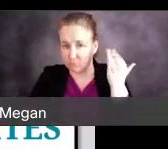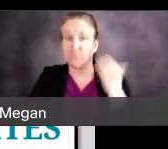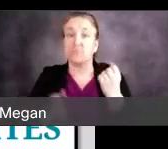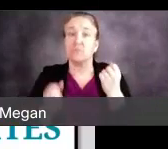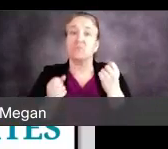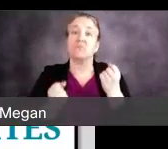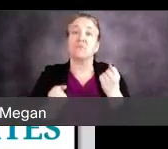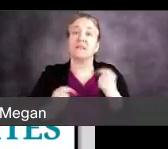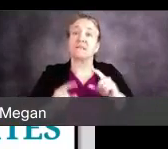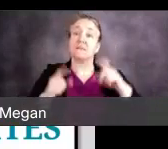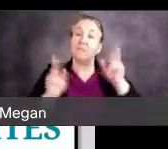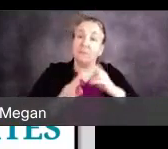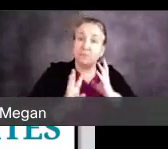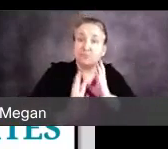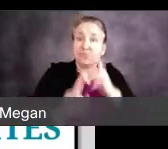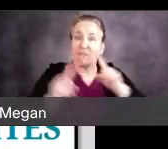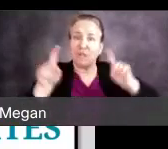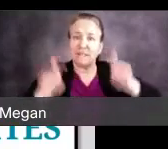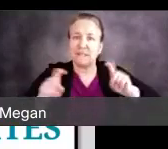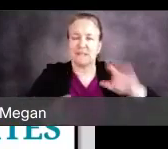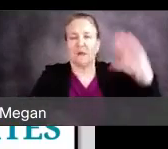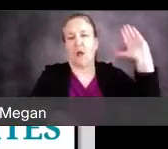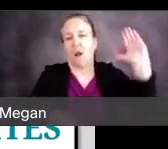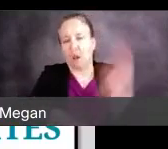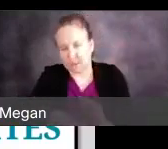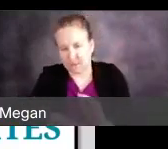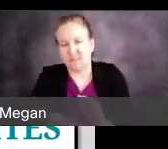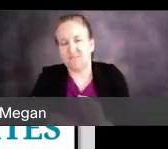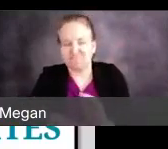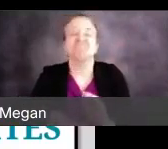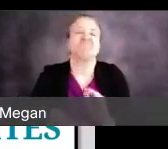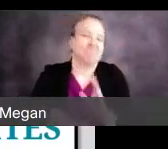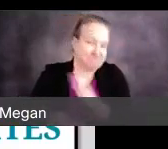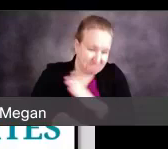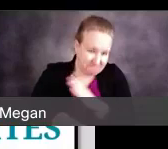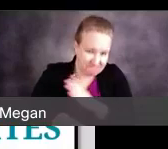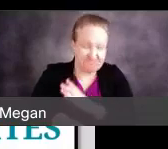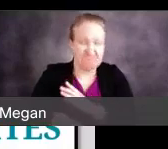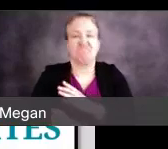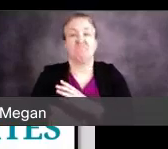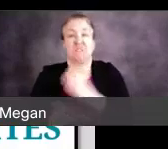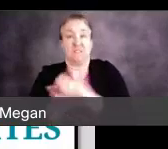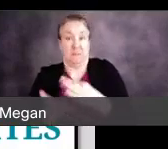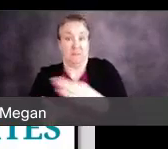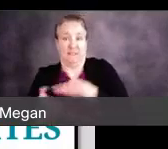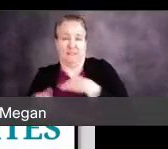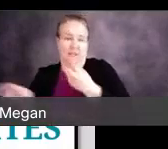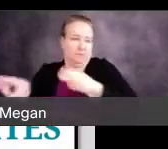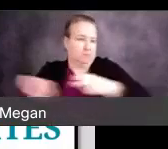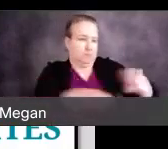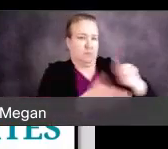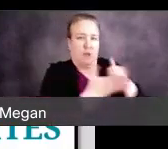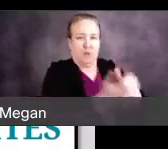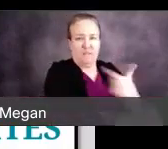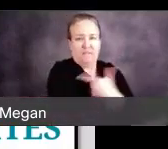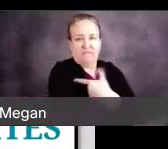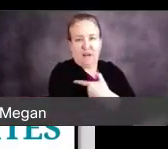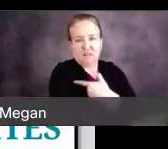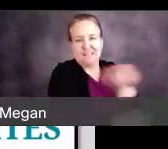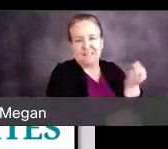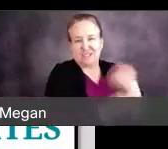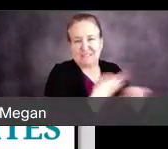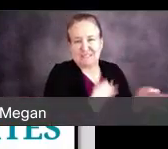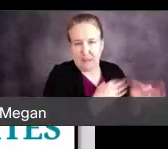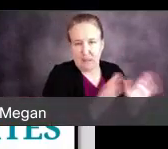testing has gone down quite a bit, and we are going to shift some of that staff over to helping with vaccinations.